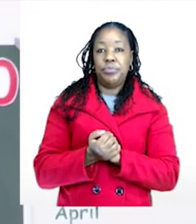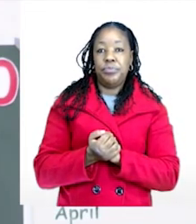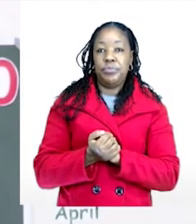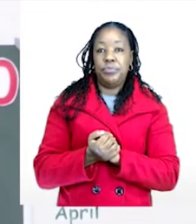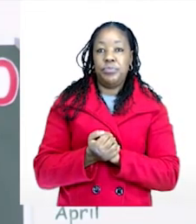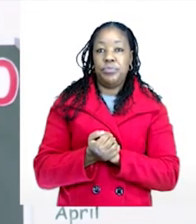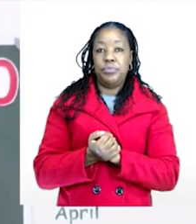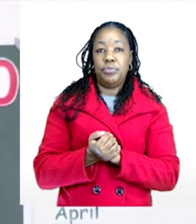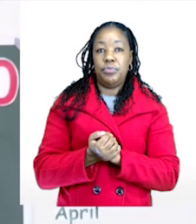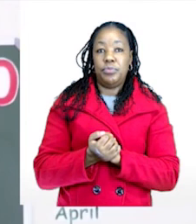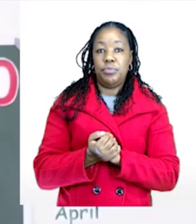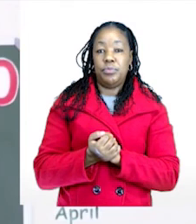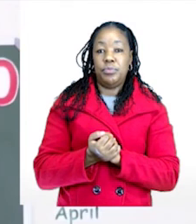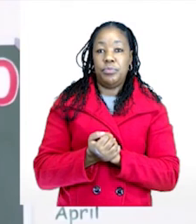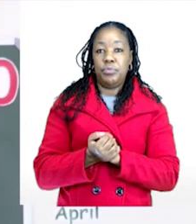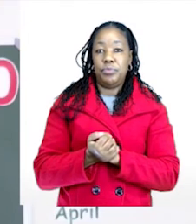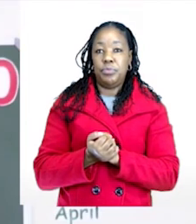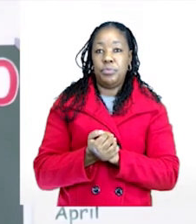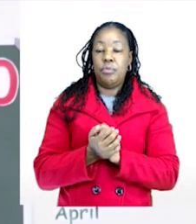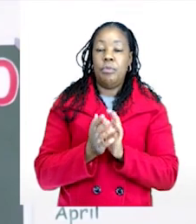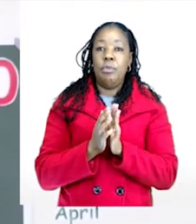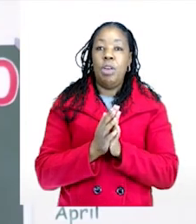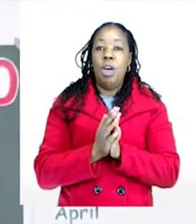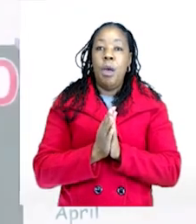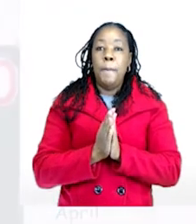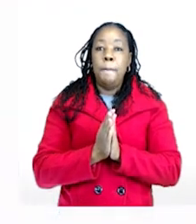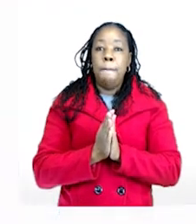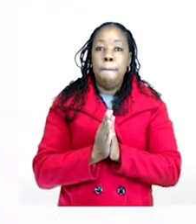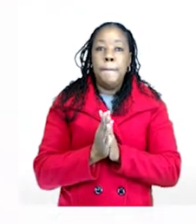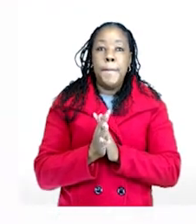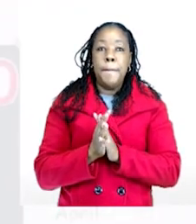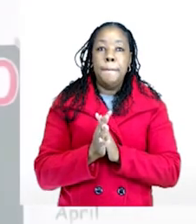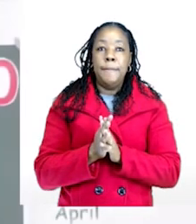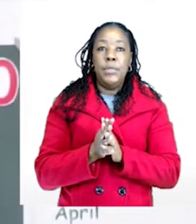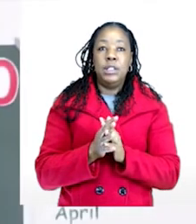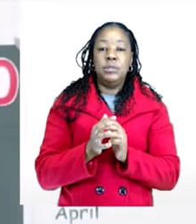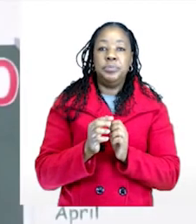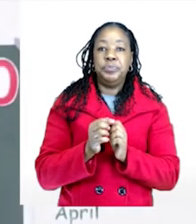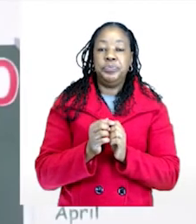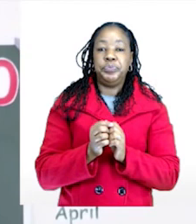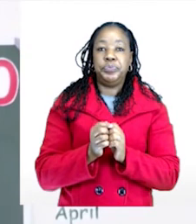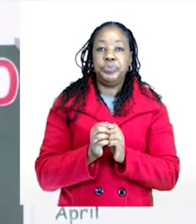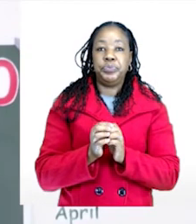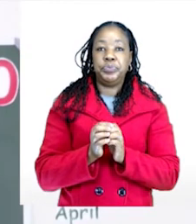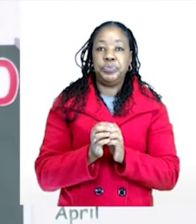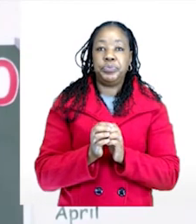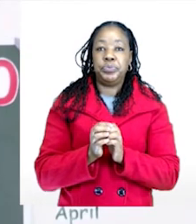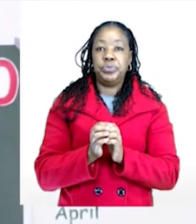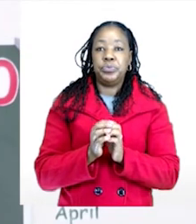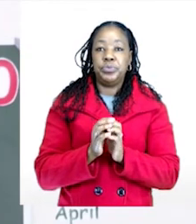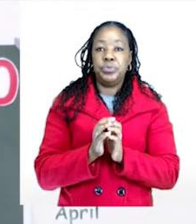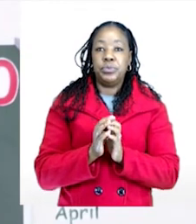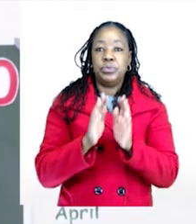to look exactly as the one on page 15 in the second row. And on page